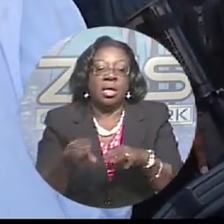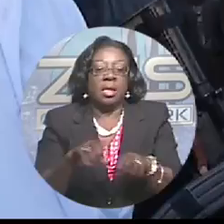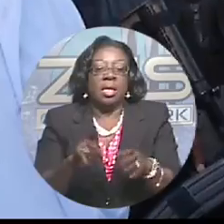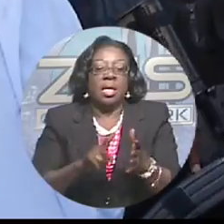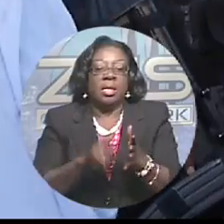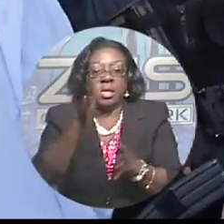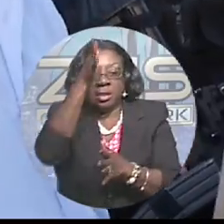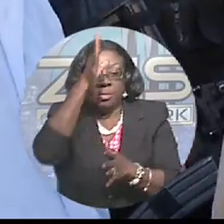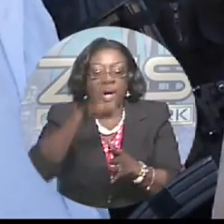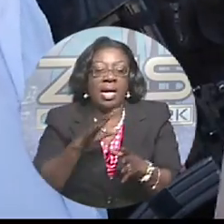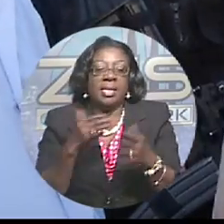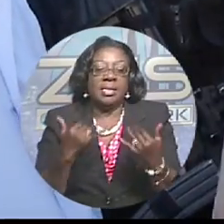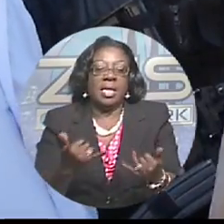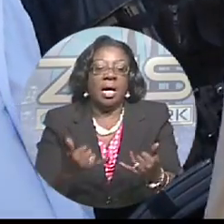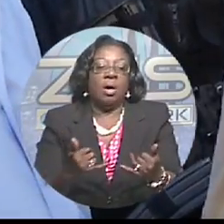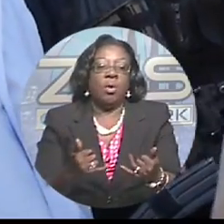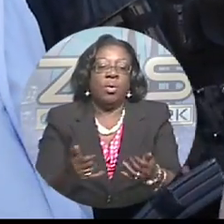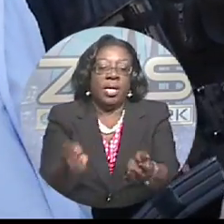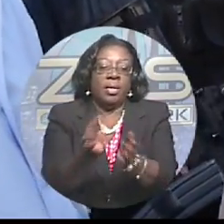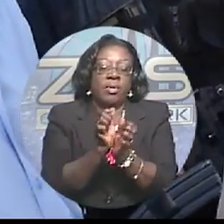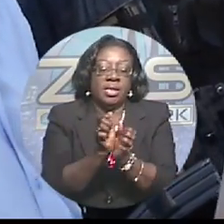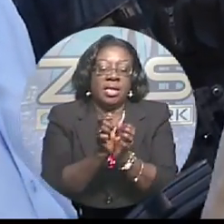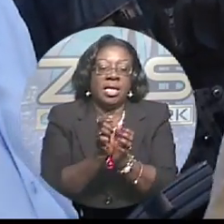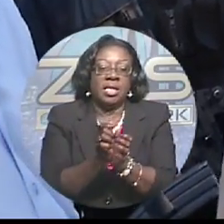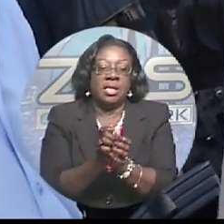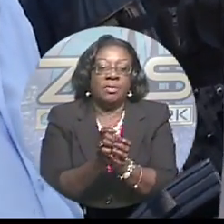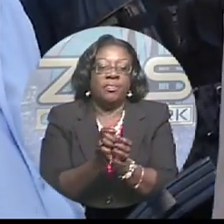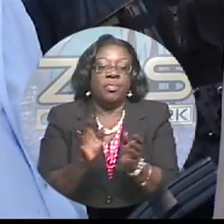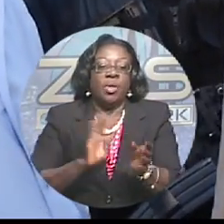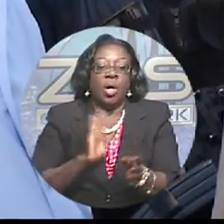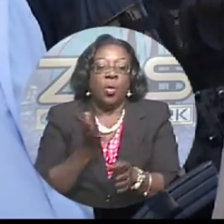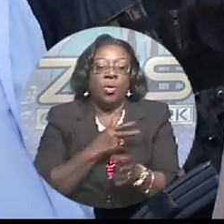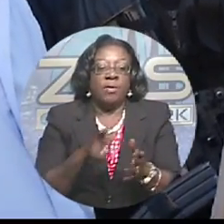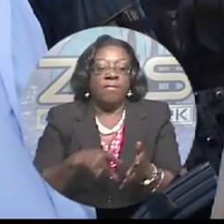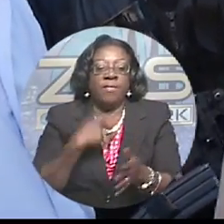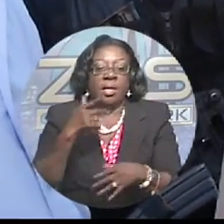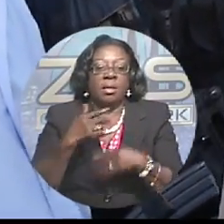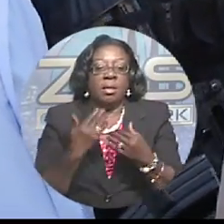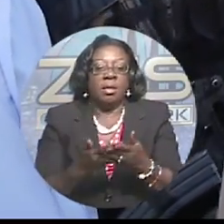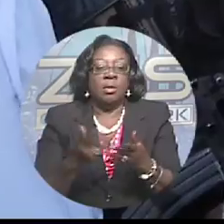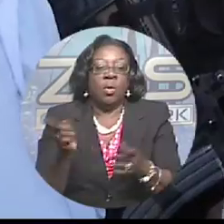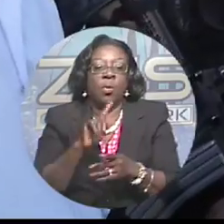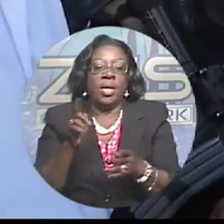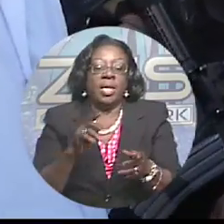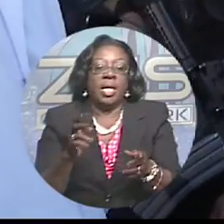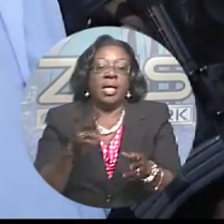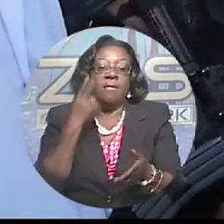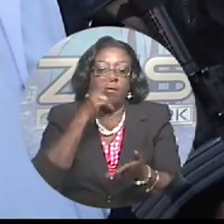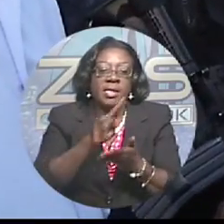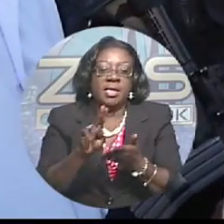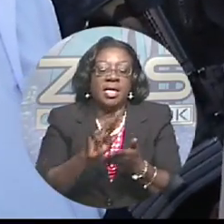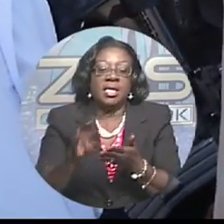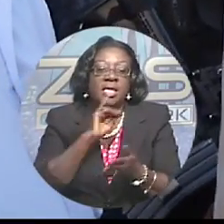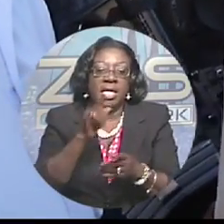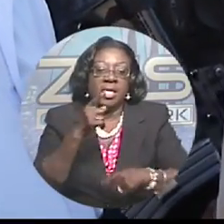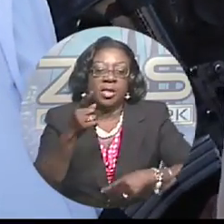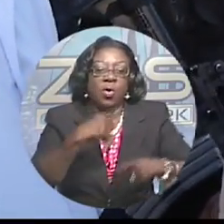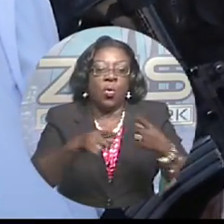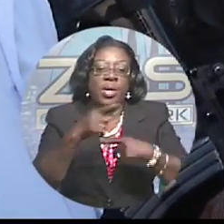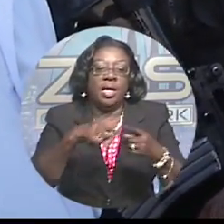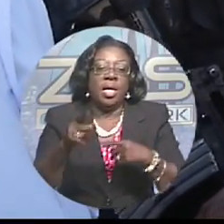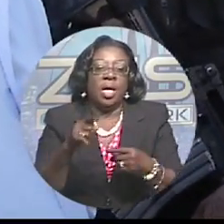man is in custody. He's assisting us with this investigation. We feel good where the investigation is going. I can tell you we have arrested